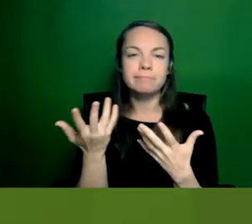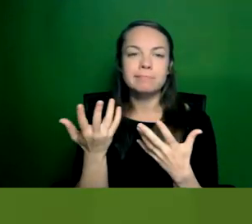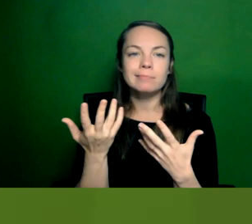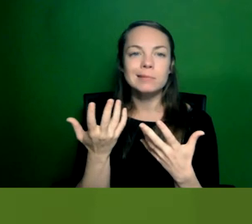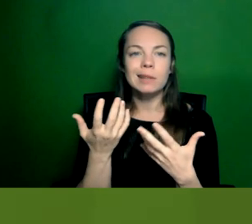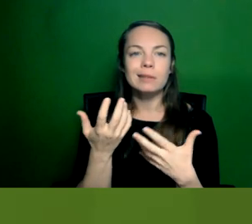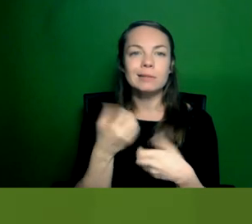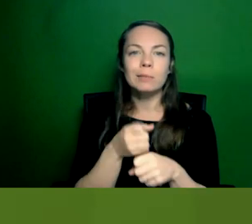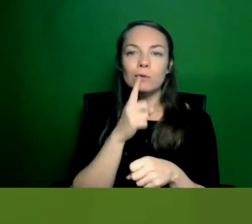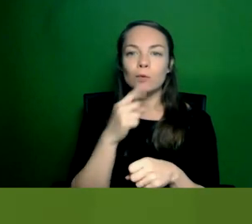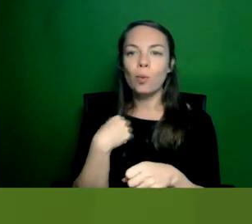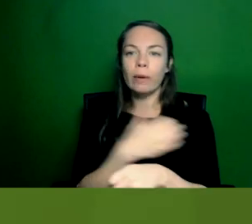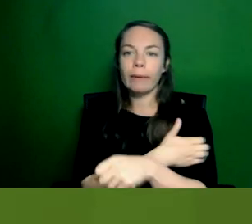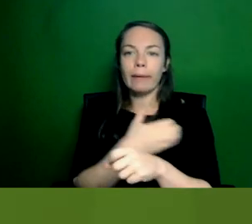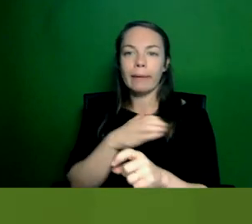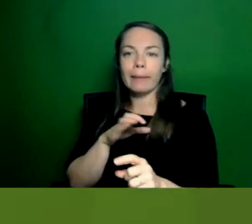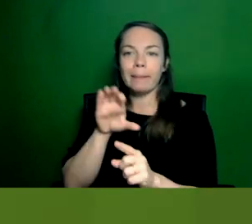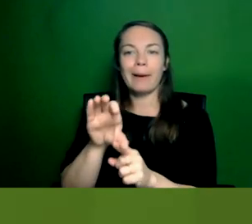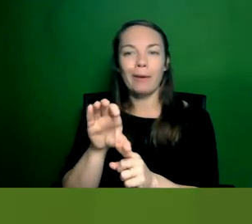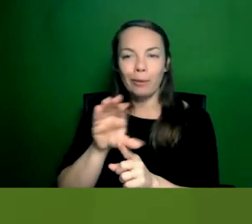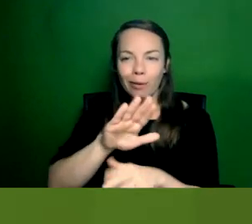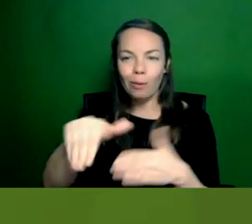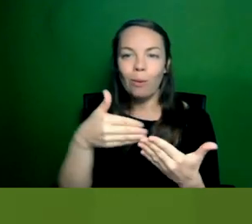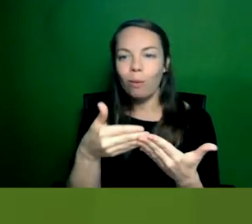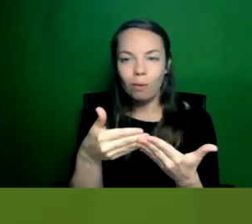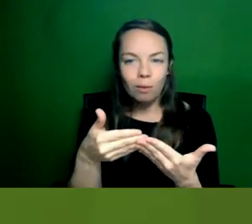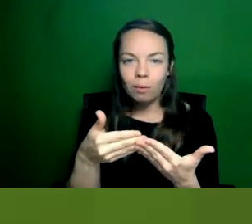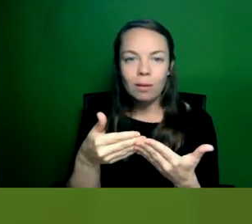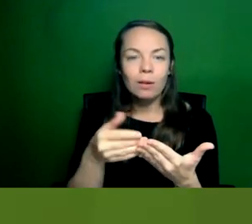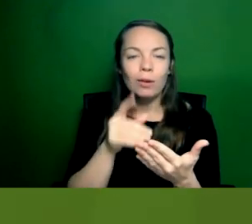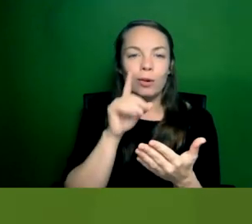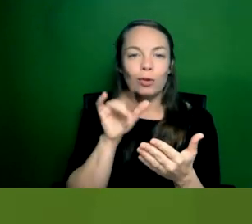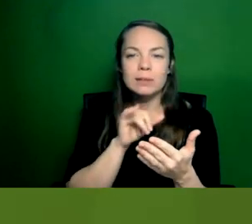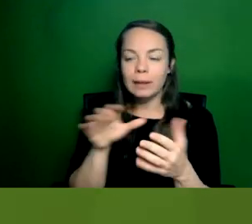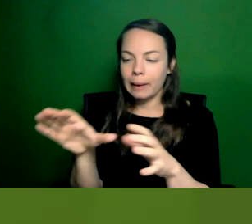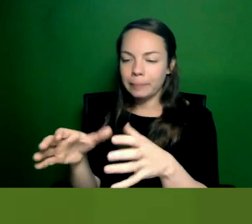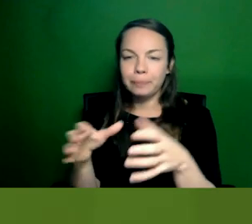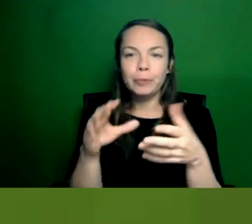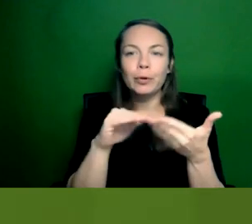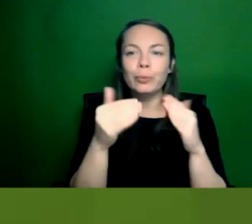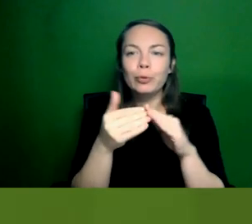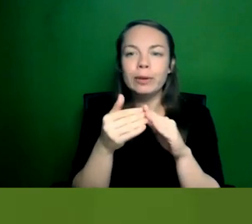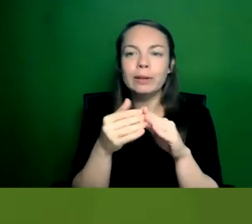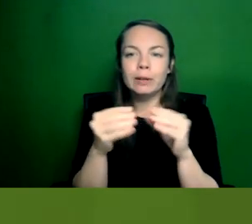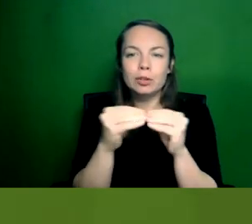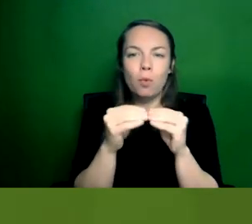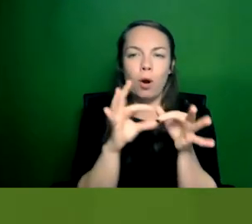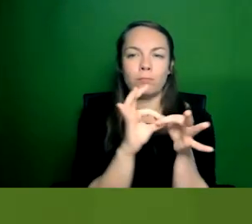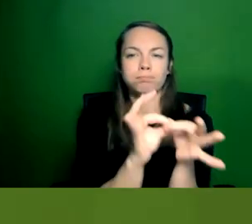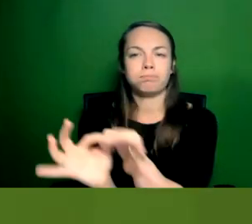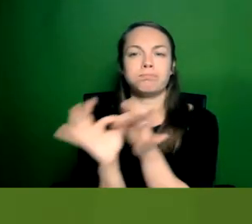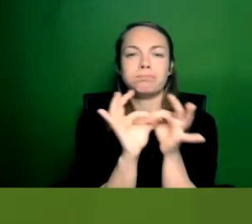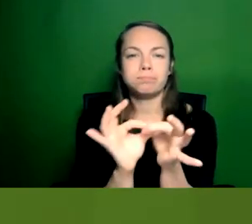really empowering everyone to play that. It's like, it's just knitting together that community piece, I guess, as Will said. And maybe it's